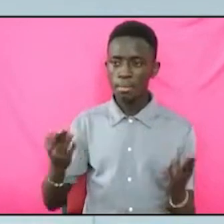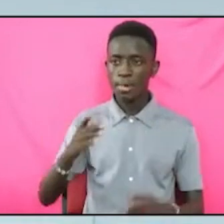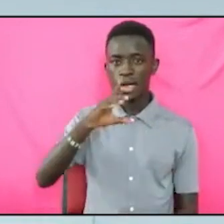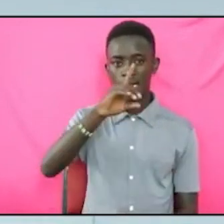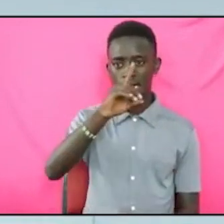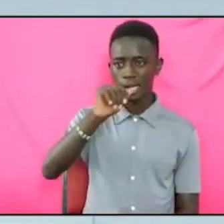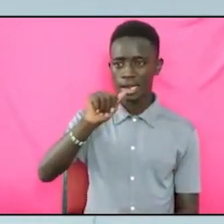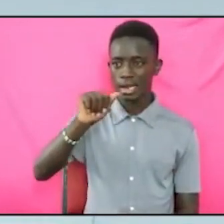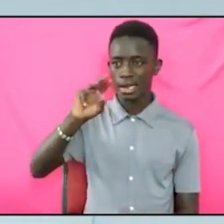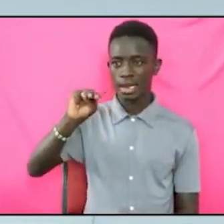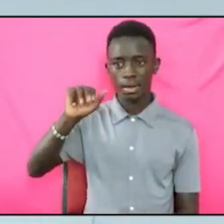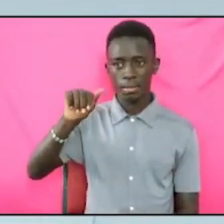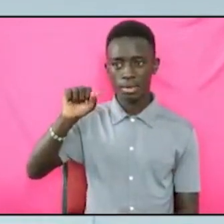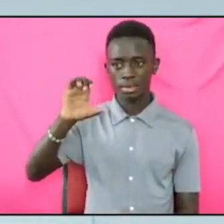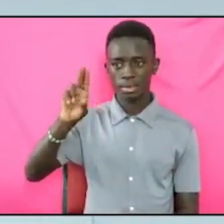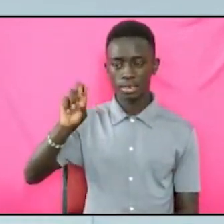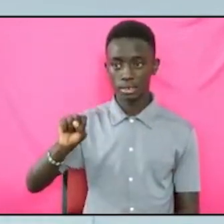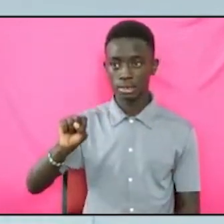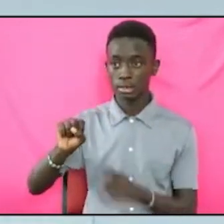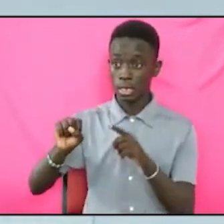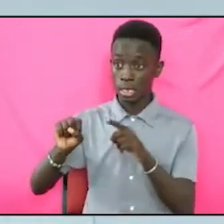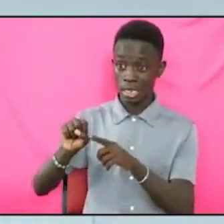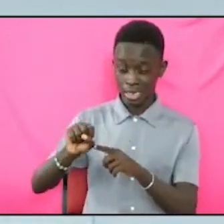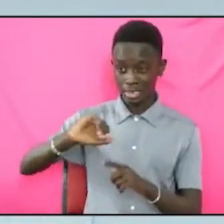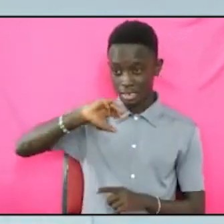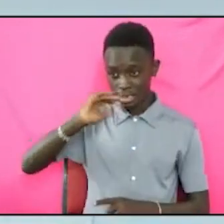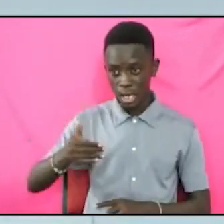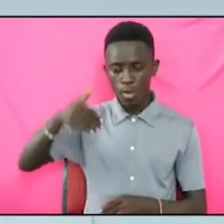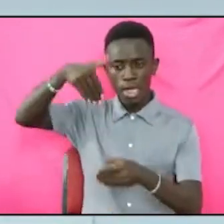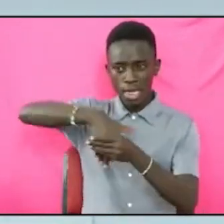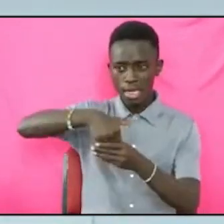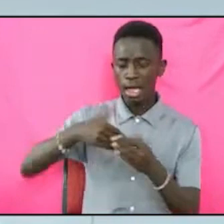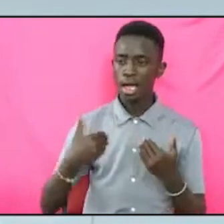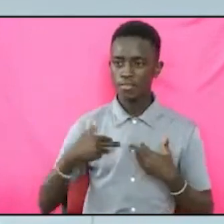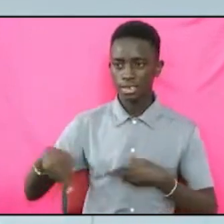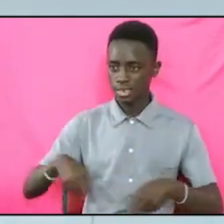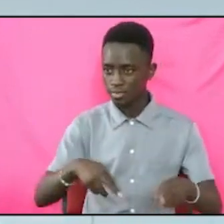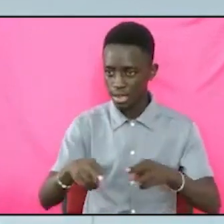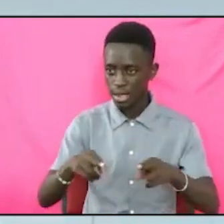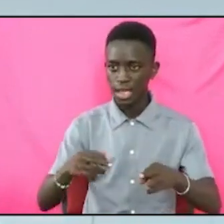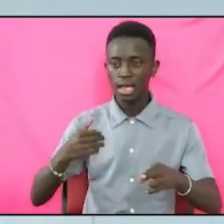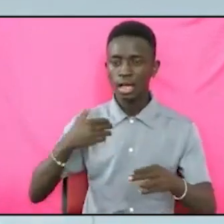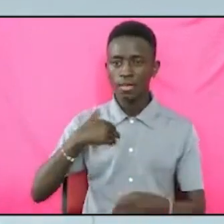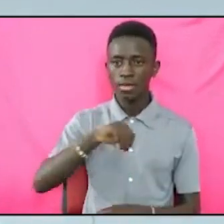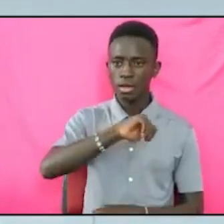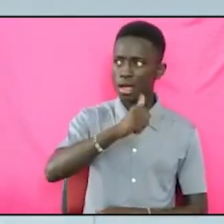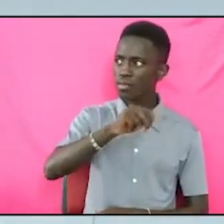water supply from 2 main rivers. One river was called Abana, another one was called Papa.